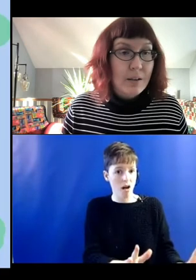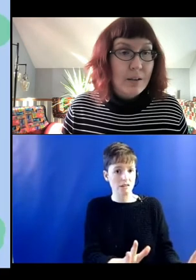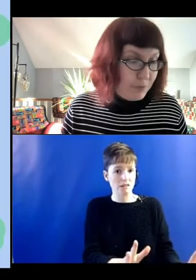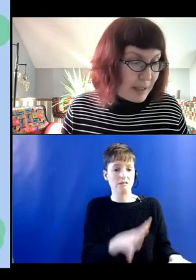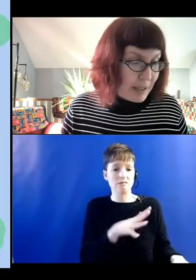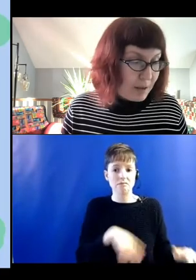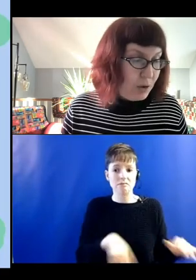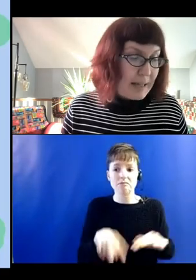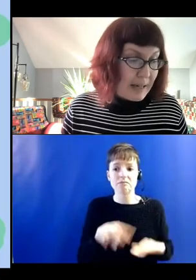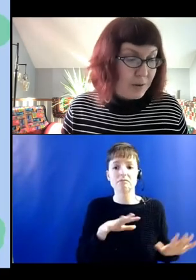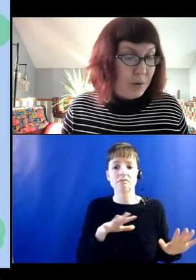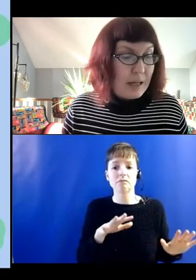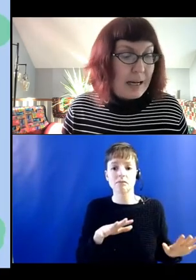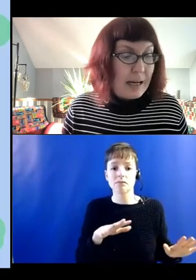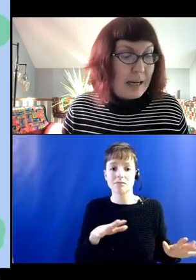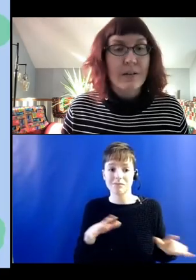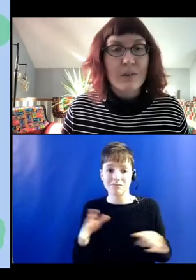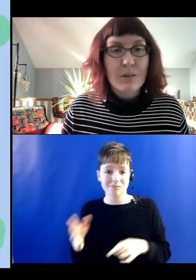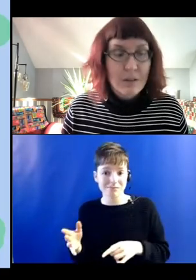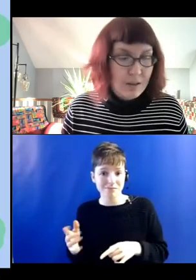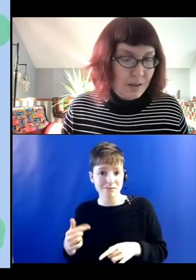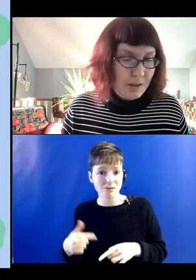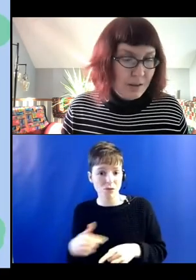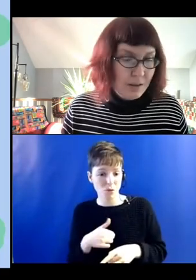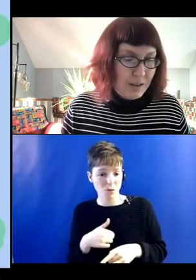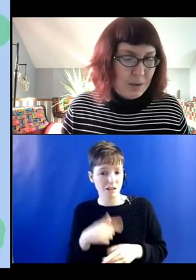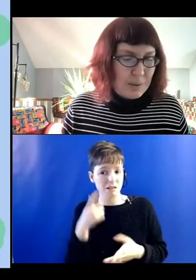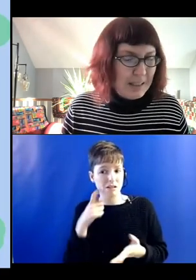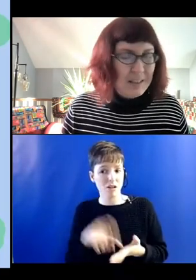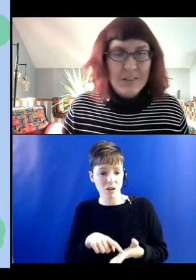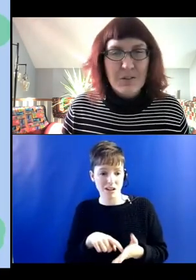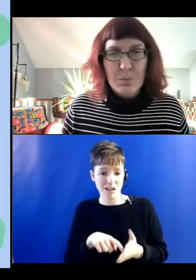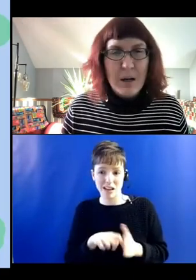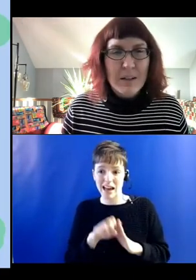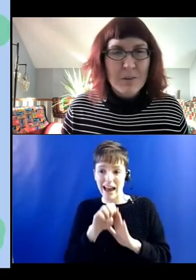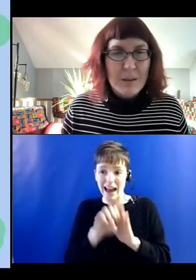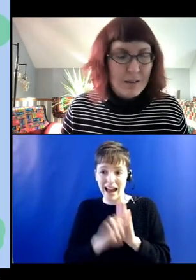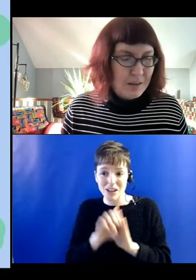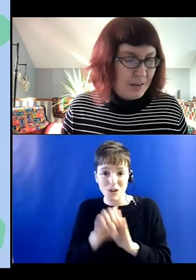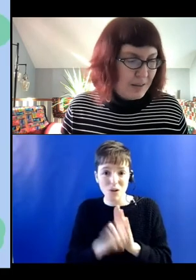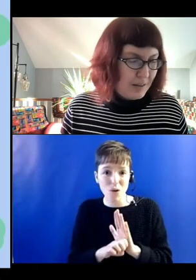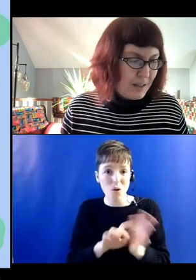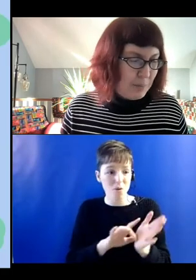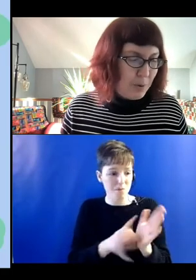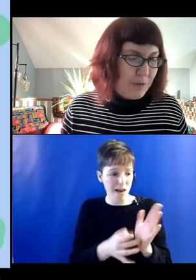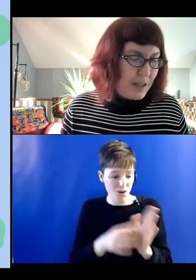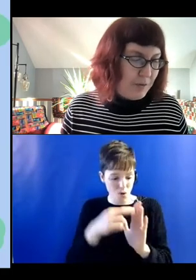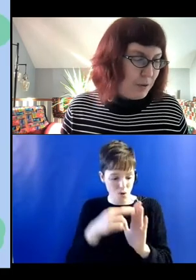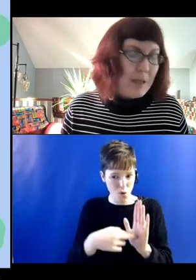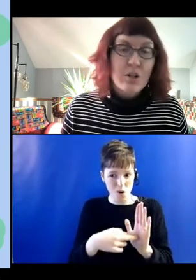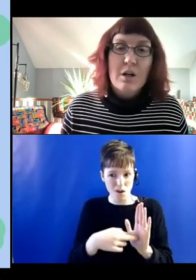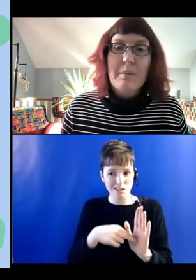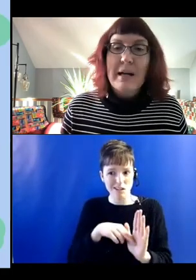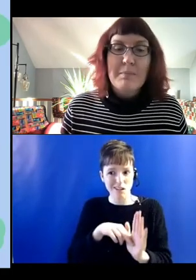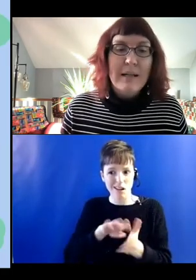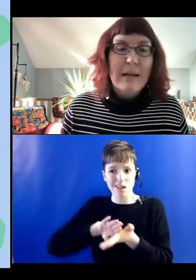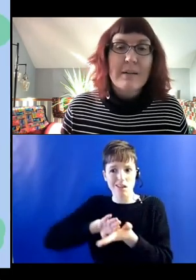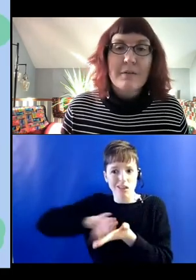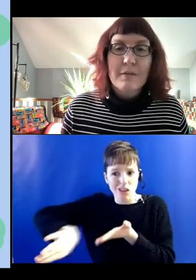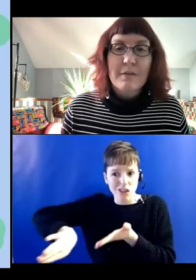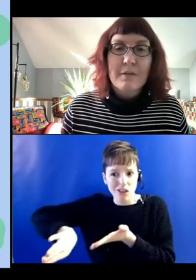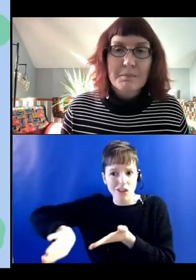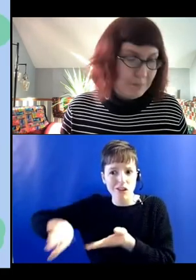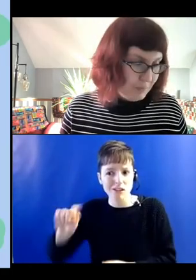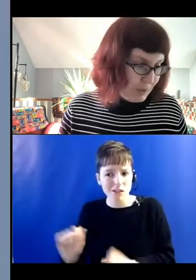side of medical and ethical guidelines, it really doesn't surprise me that I'm both fighting for my job and my